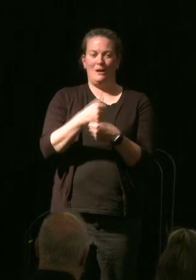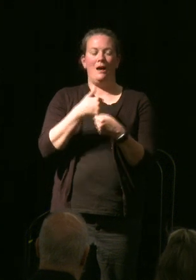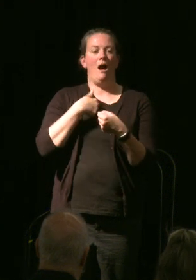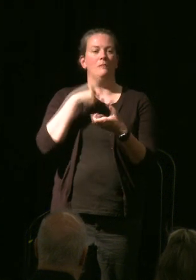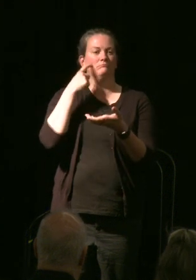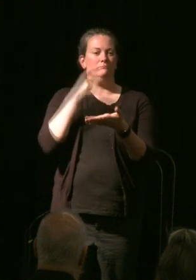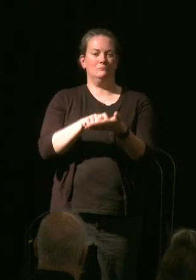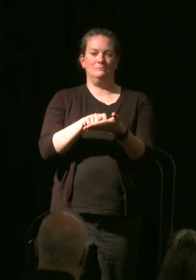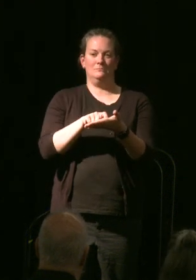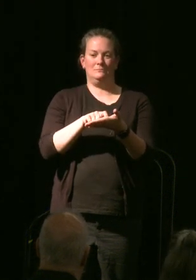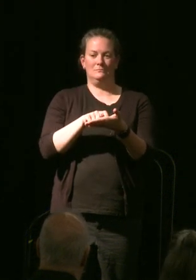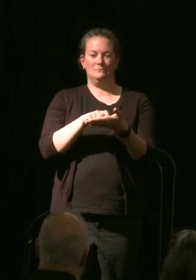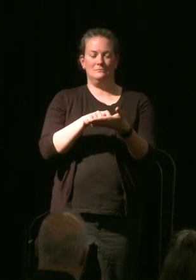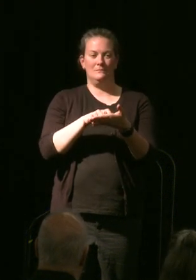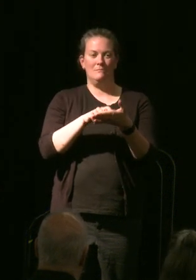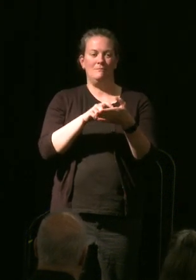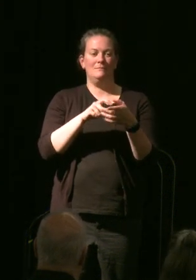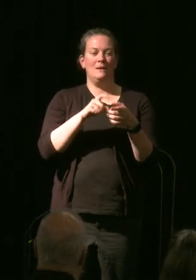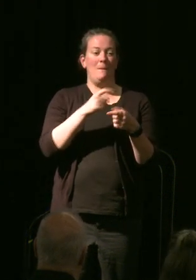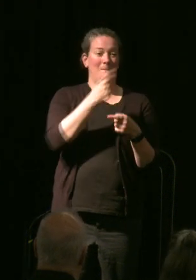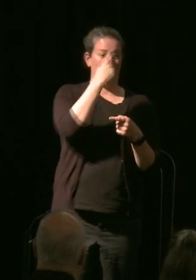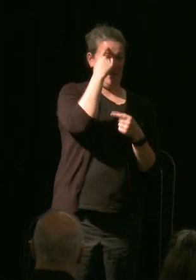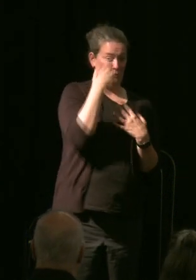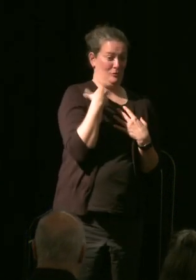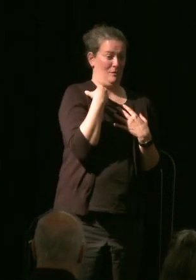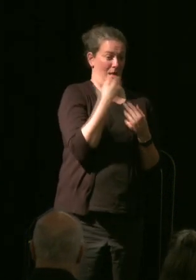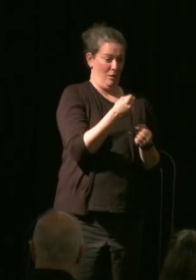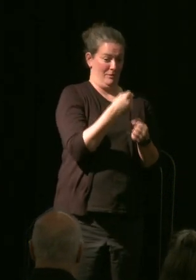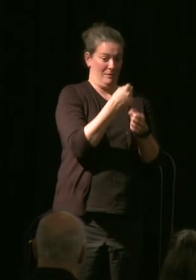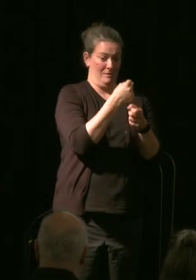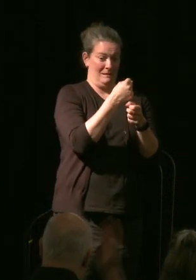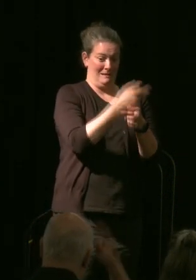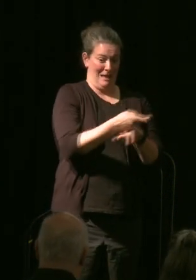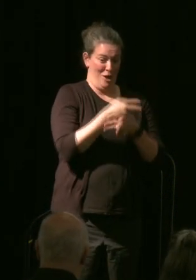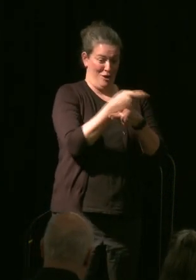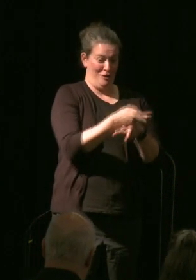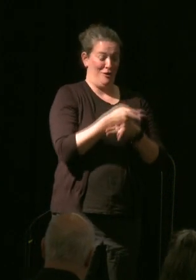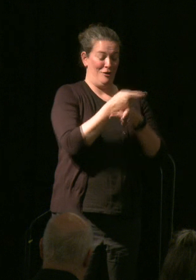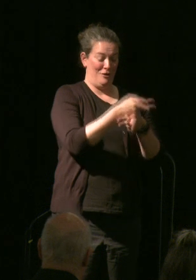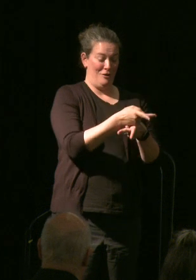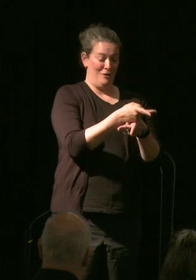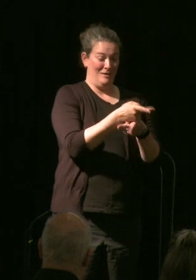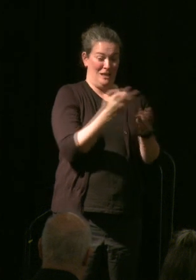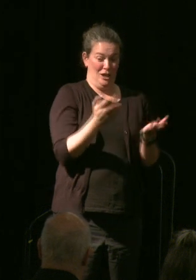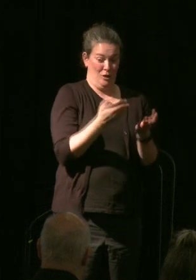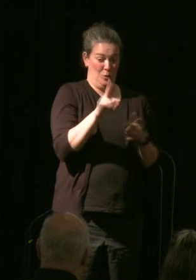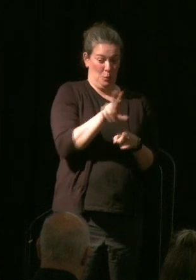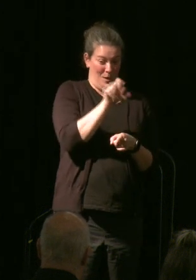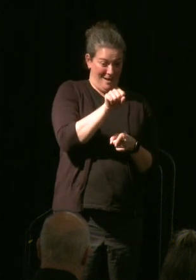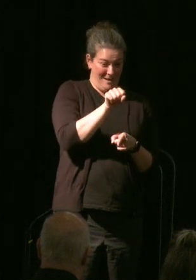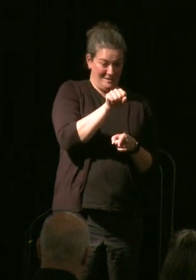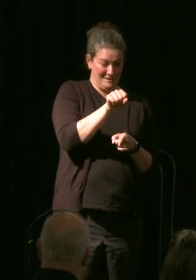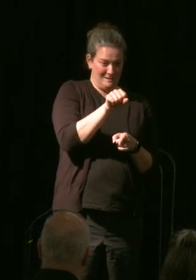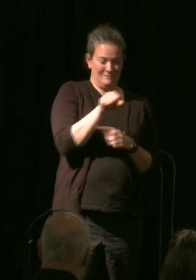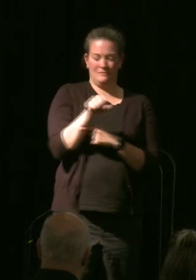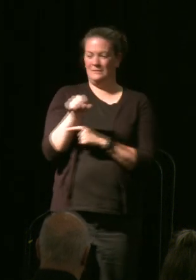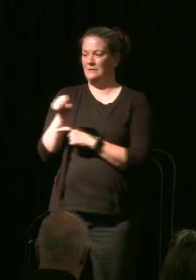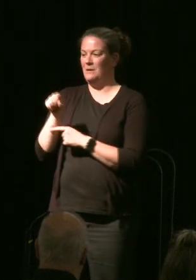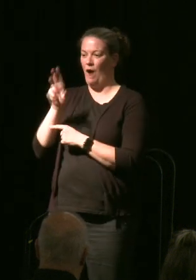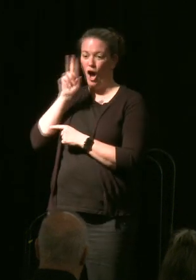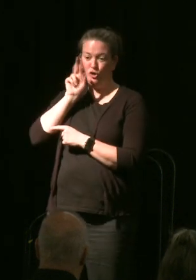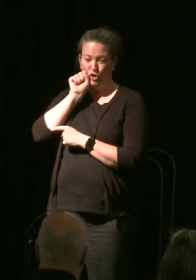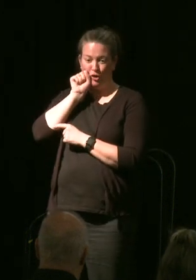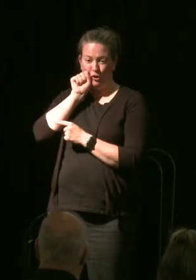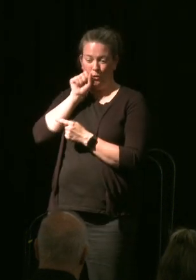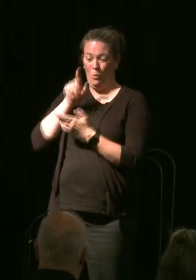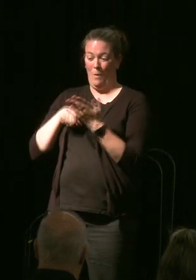major disconnect between the mental health care that is provided in this country and the needs of people who